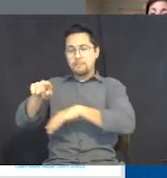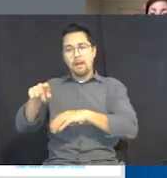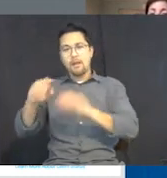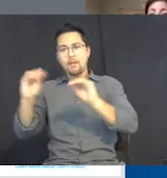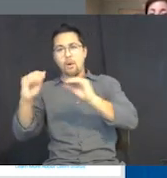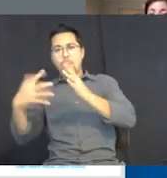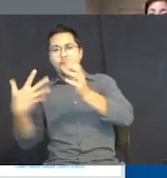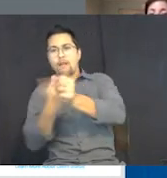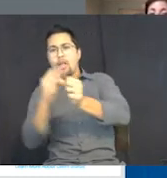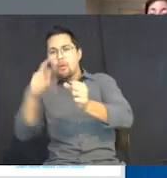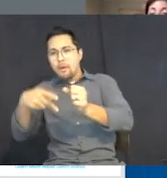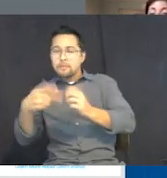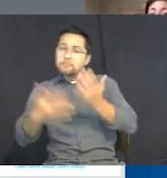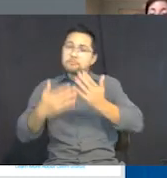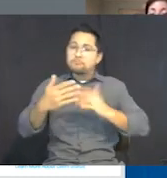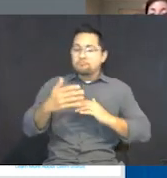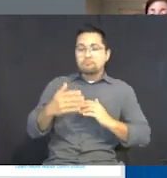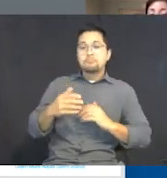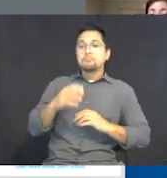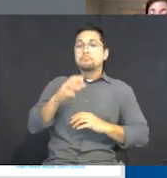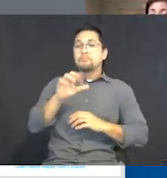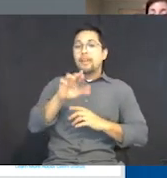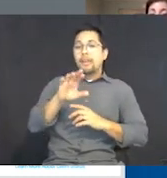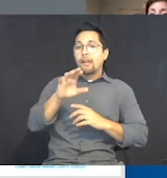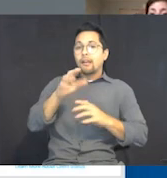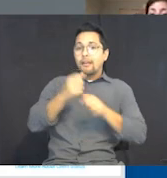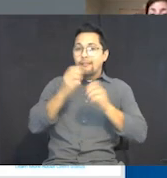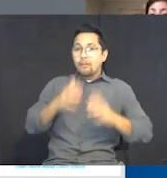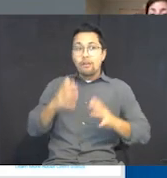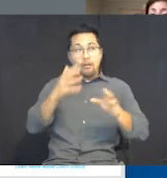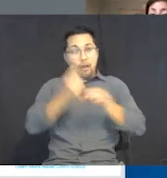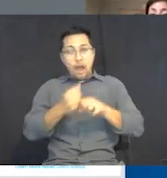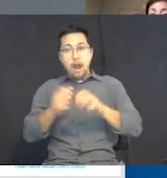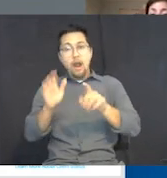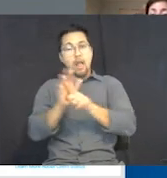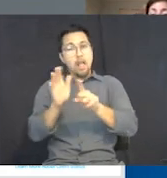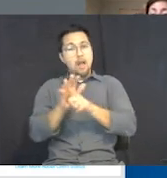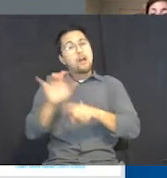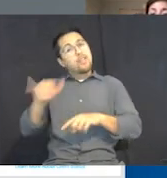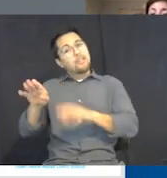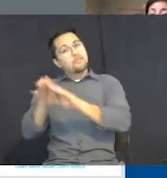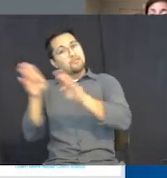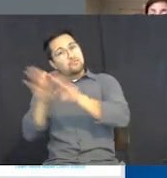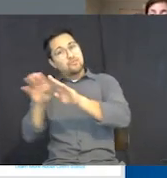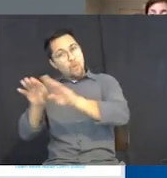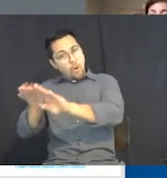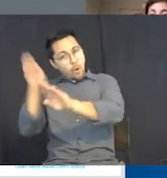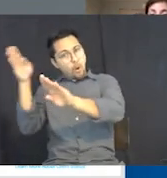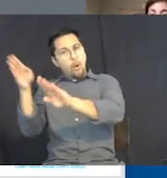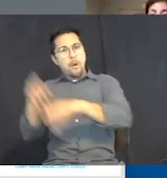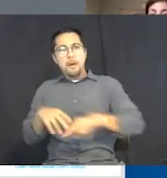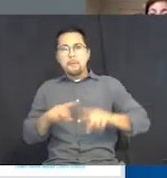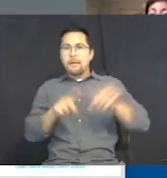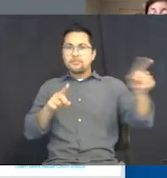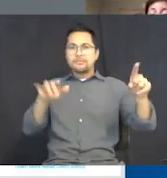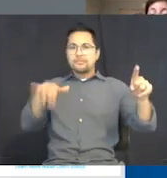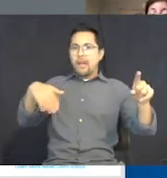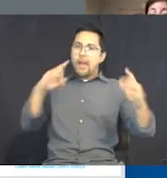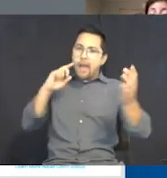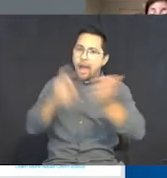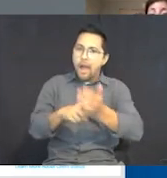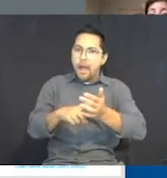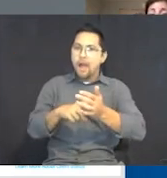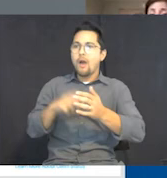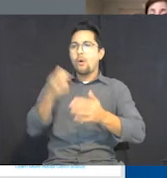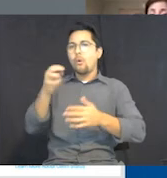Sally's status, is red, notifying her care team that somebody needs to follow up with that notification. Yellow